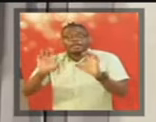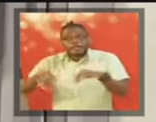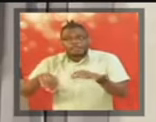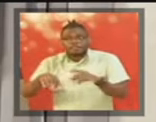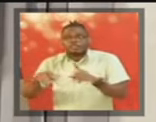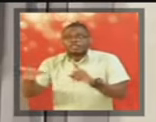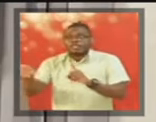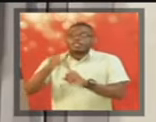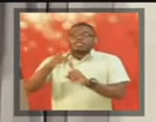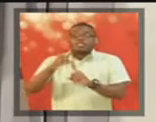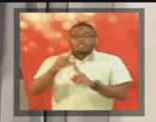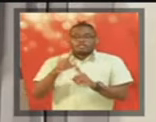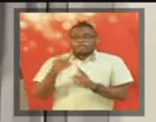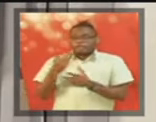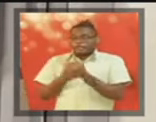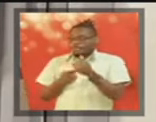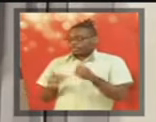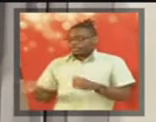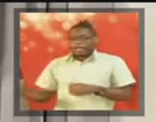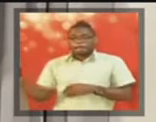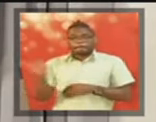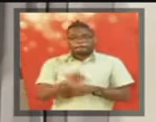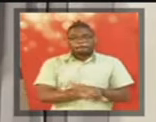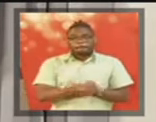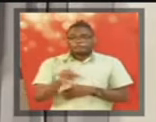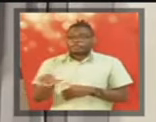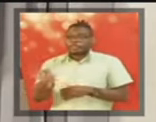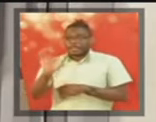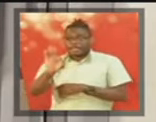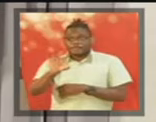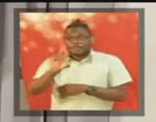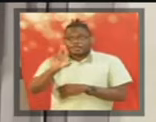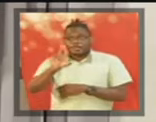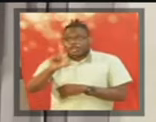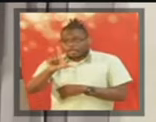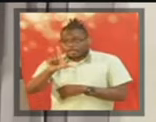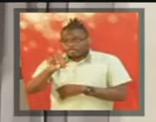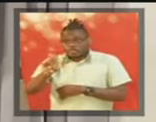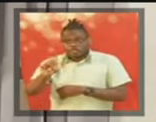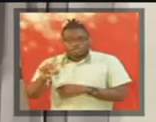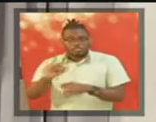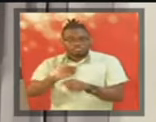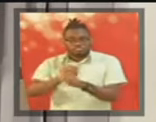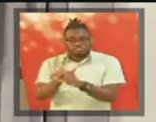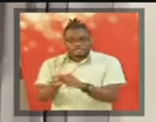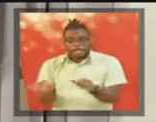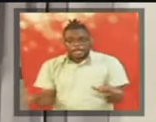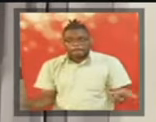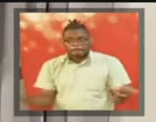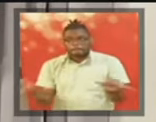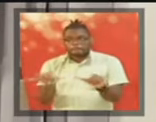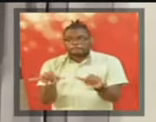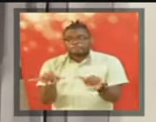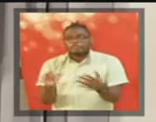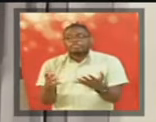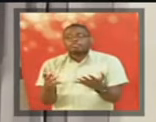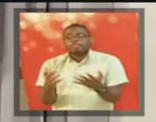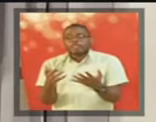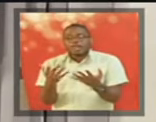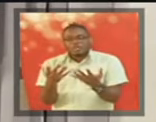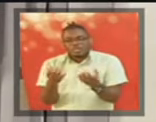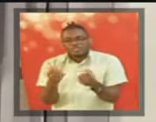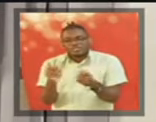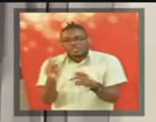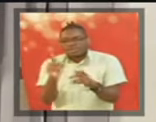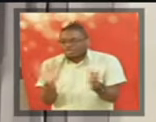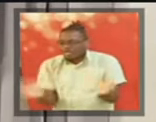people, especially in the high-risk groups, to have your vaccine early, as soon as we get them out there, that you have your vaccination done to prevent